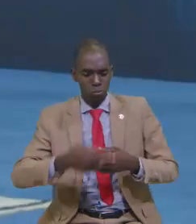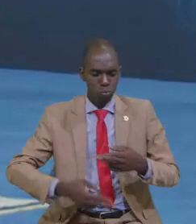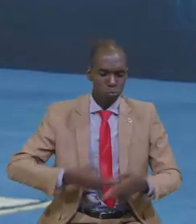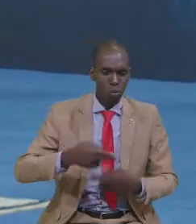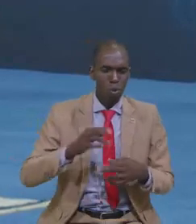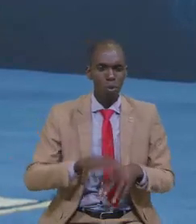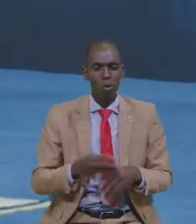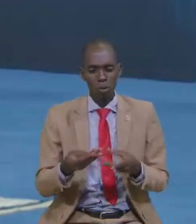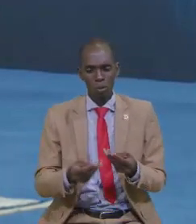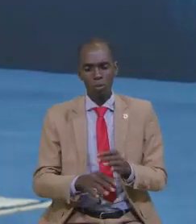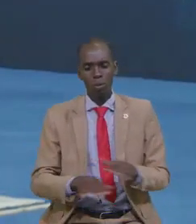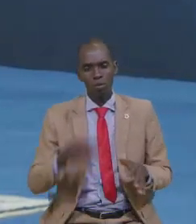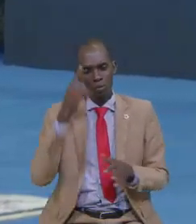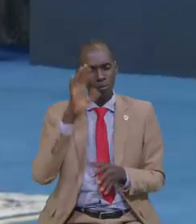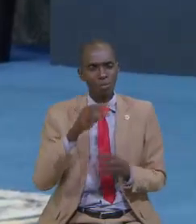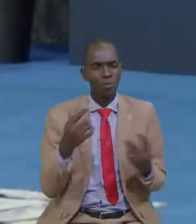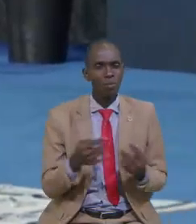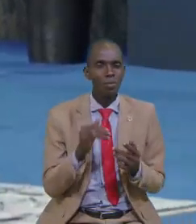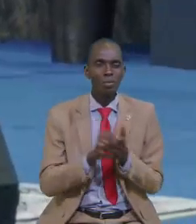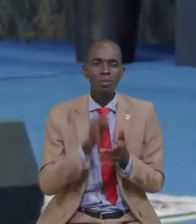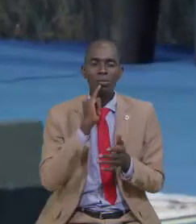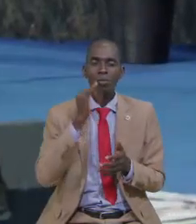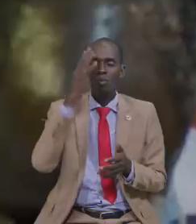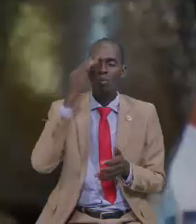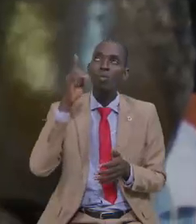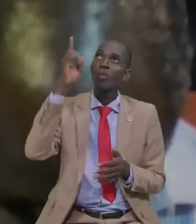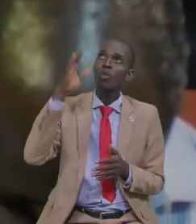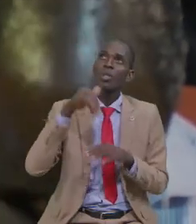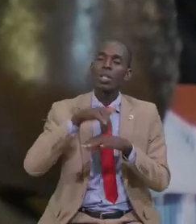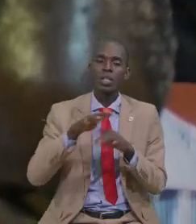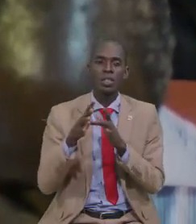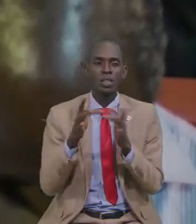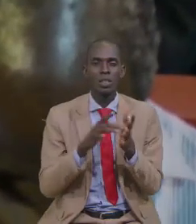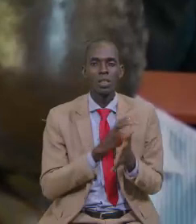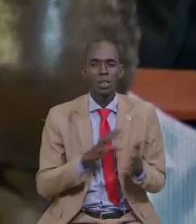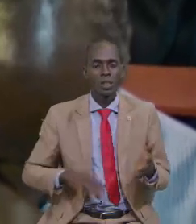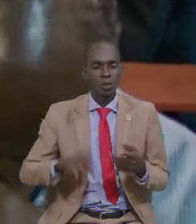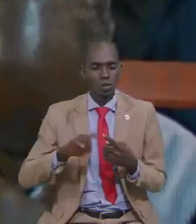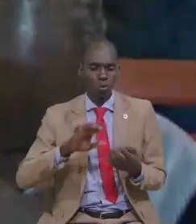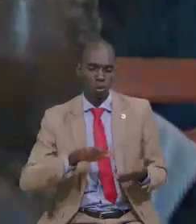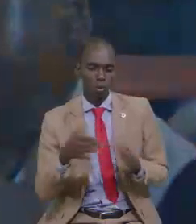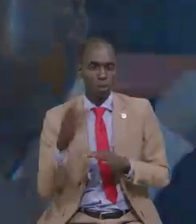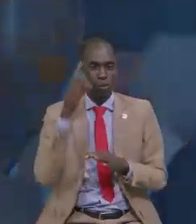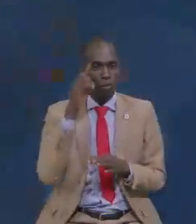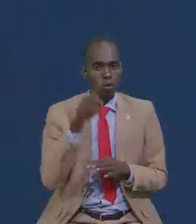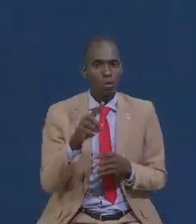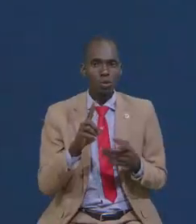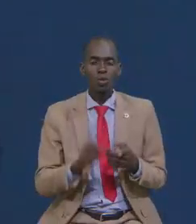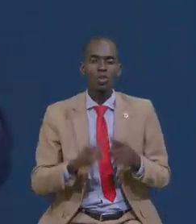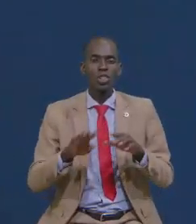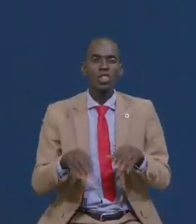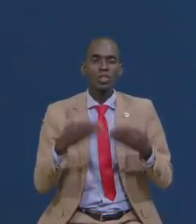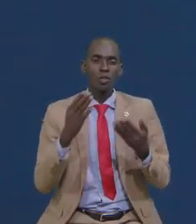sent Jesus Christ. And Jesus Christ died for you to give you forgiveness